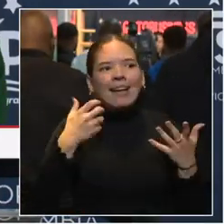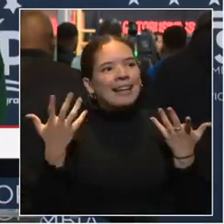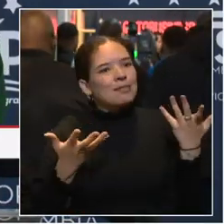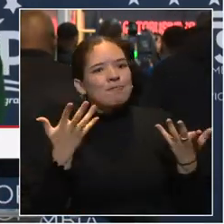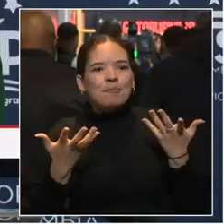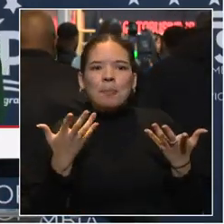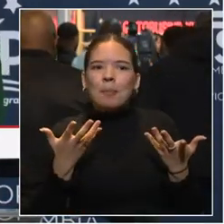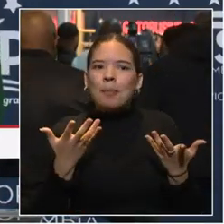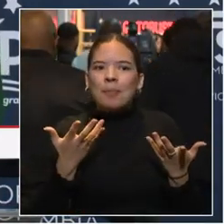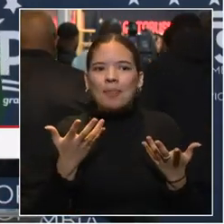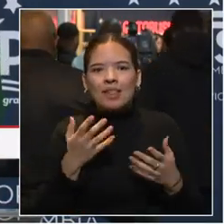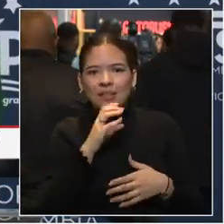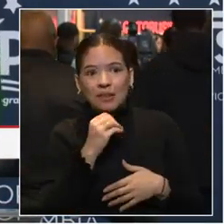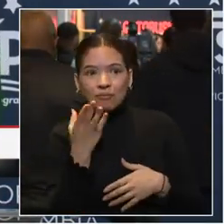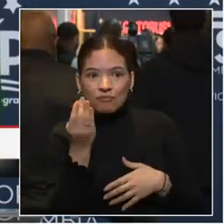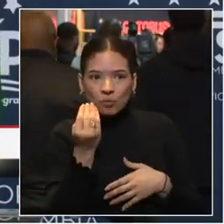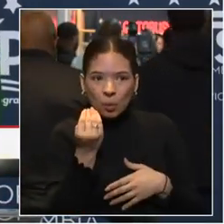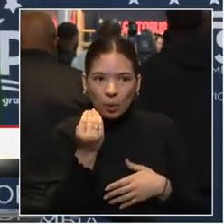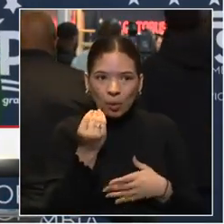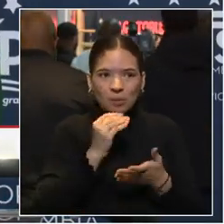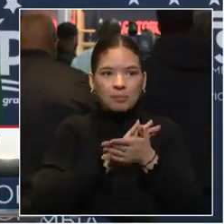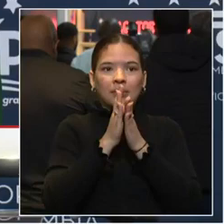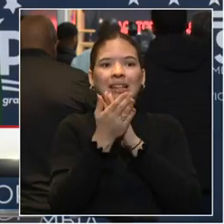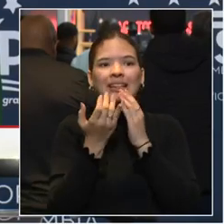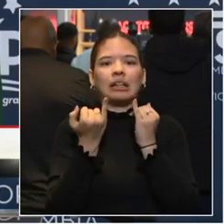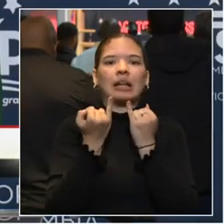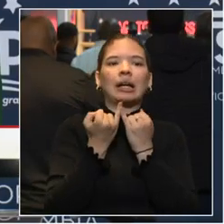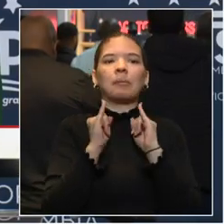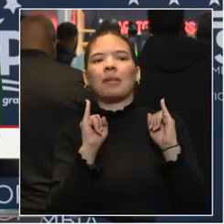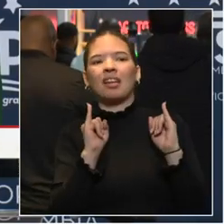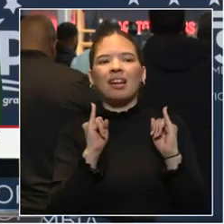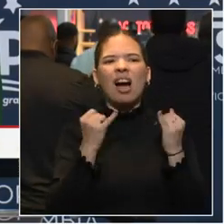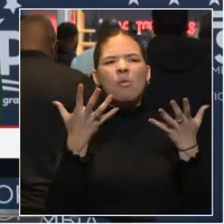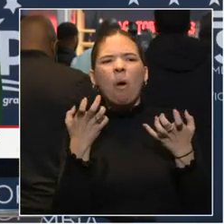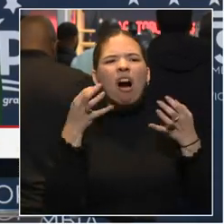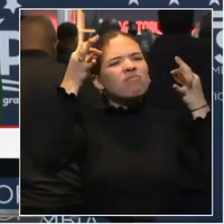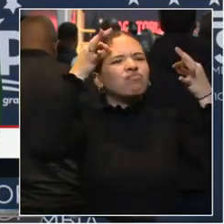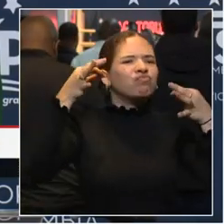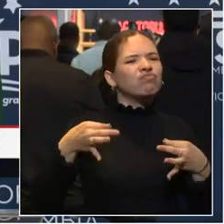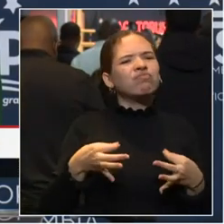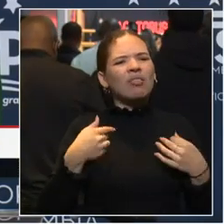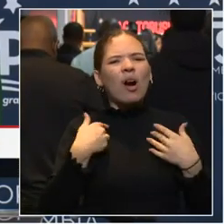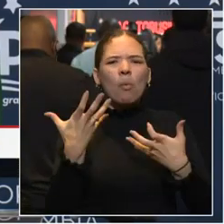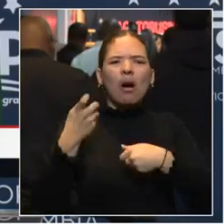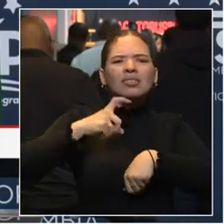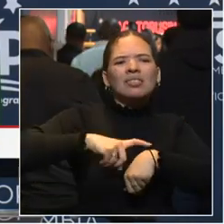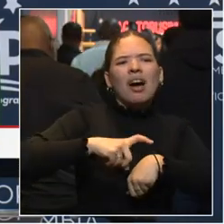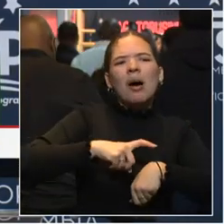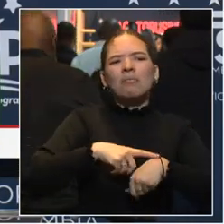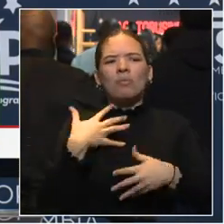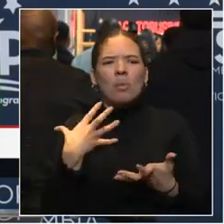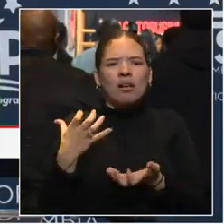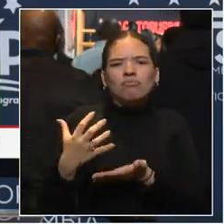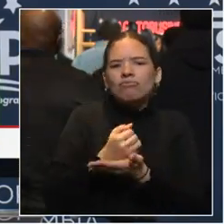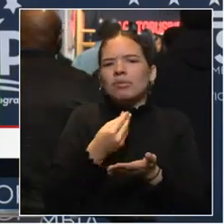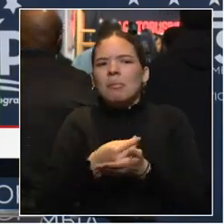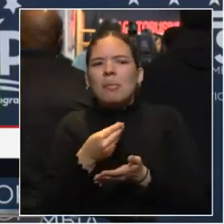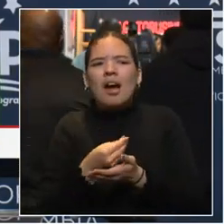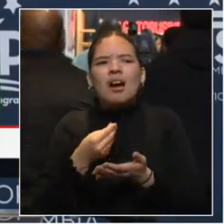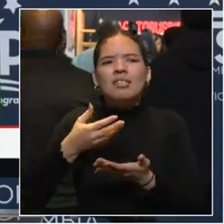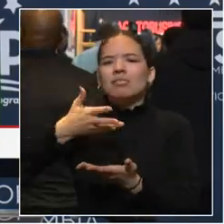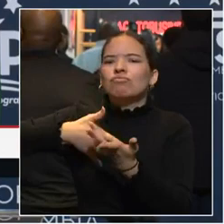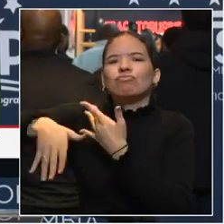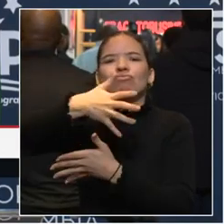people are getting independent. They want to start to make decisions about their own time and how they spend it with their friends. And